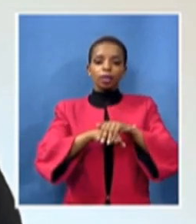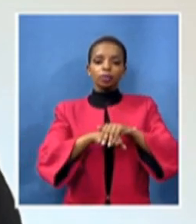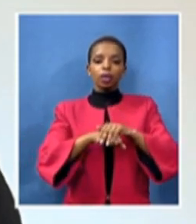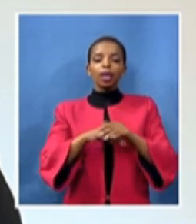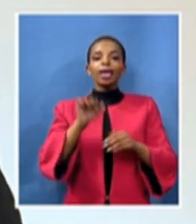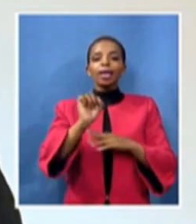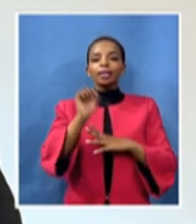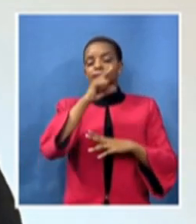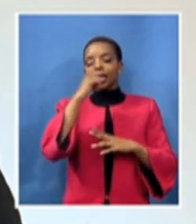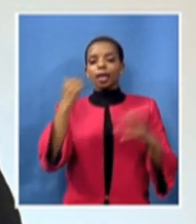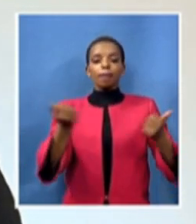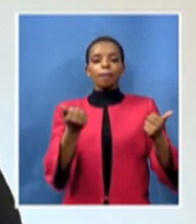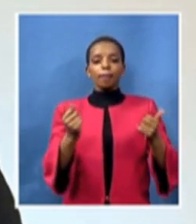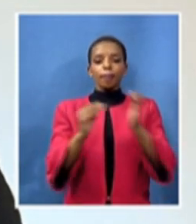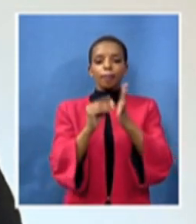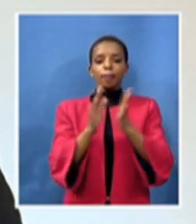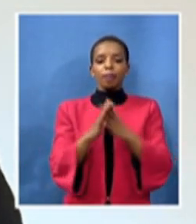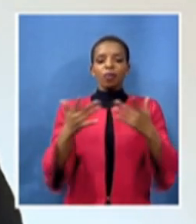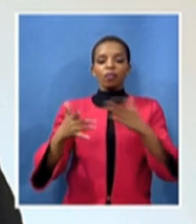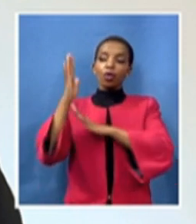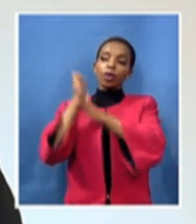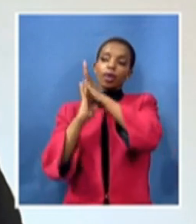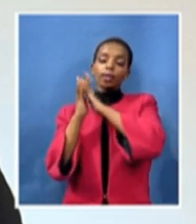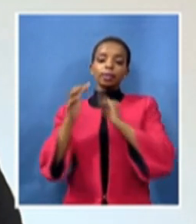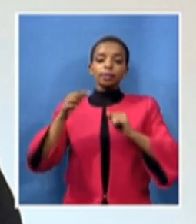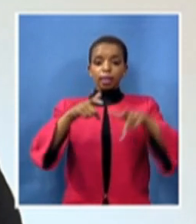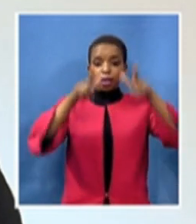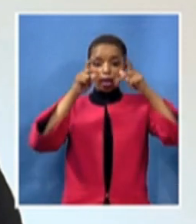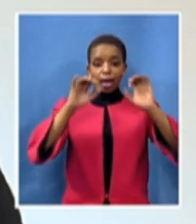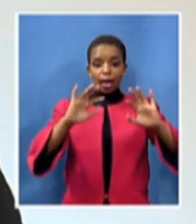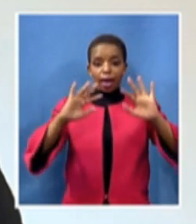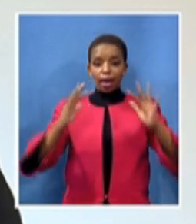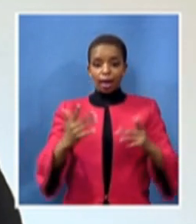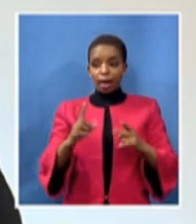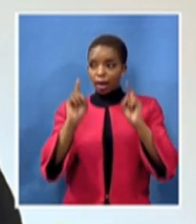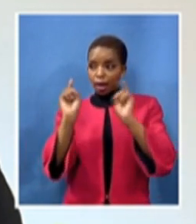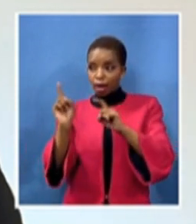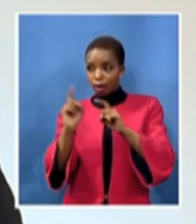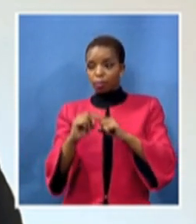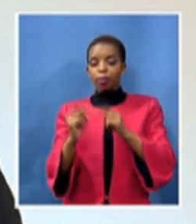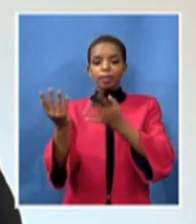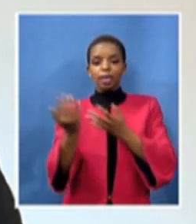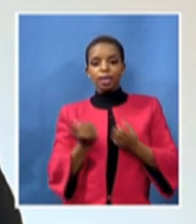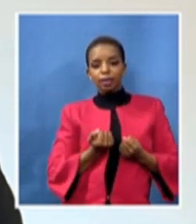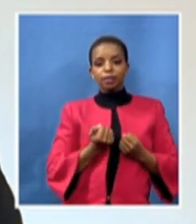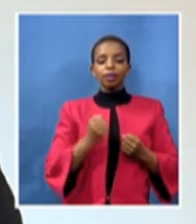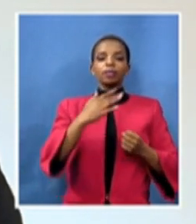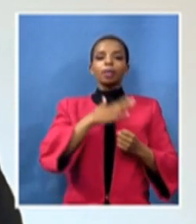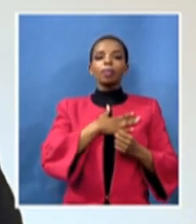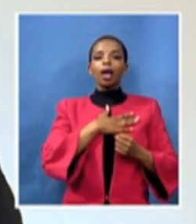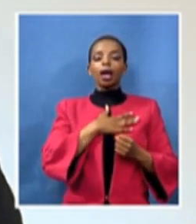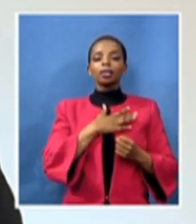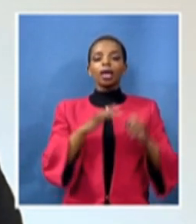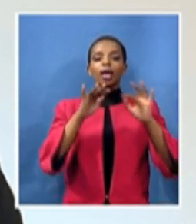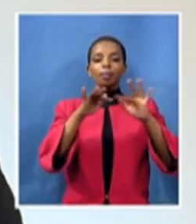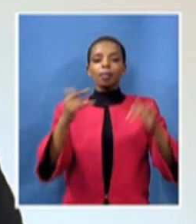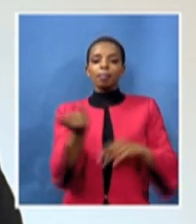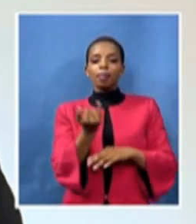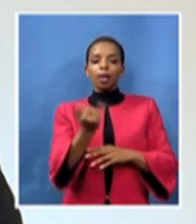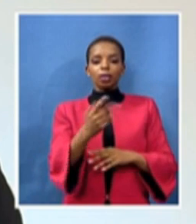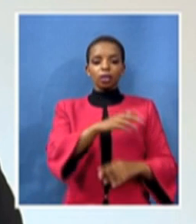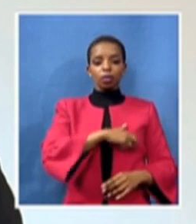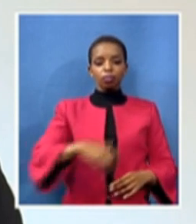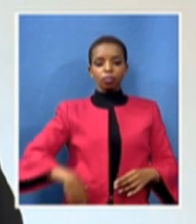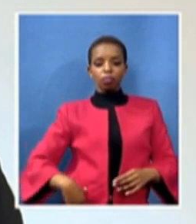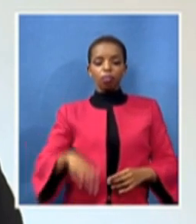how he was received by continental luminaries like President of Guinea, Secretary, and our very own Miriam